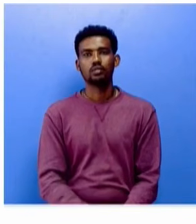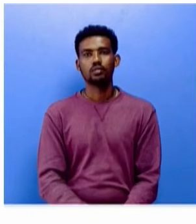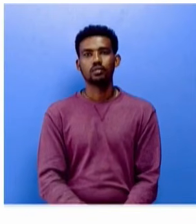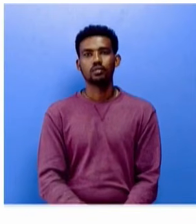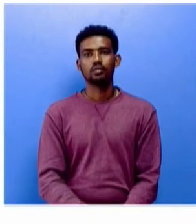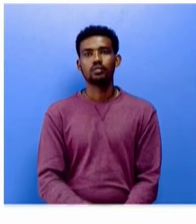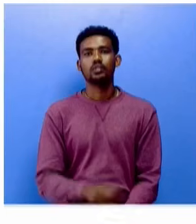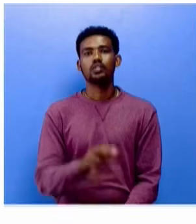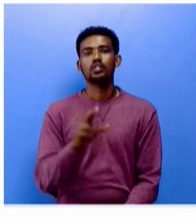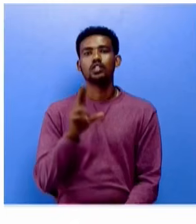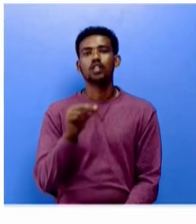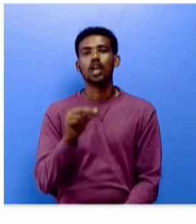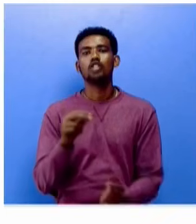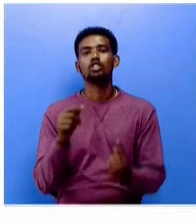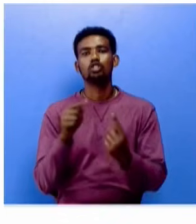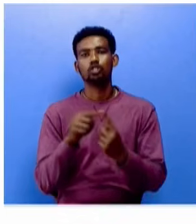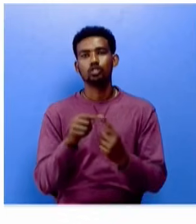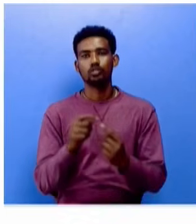not to